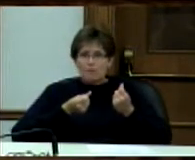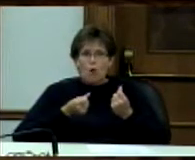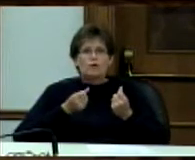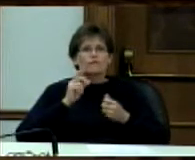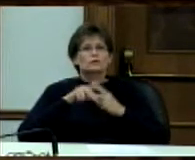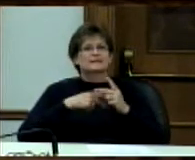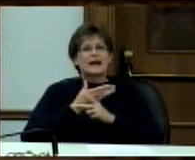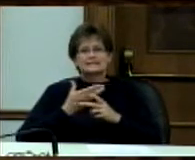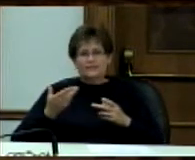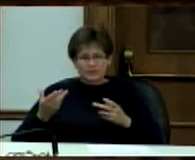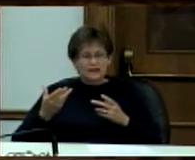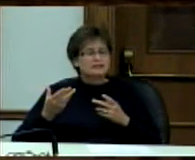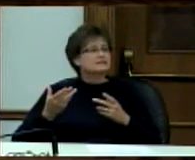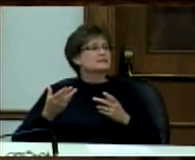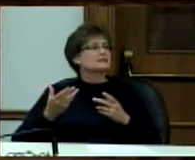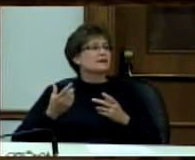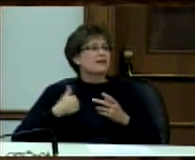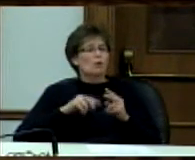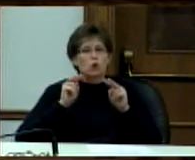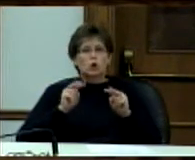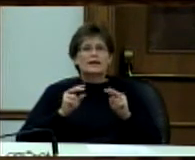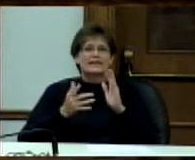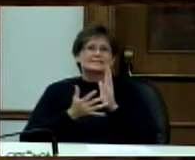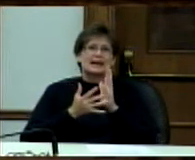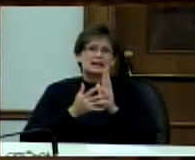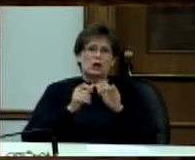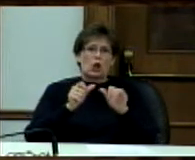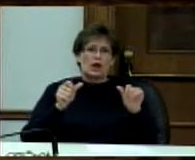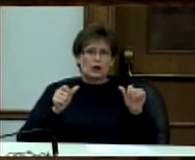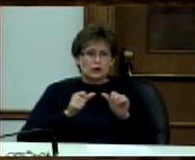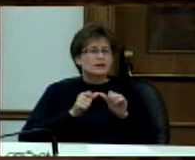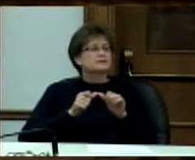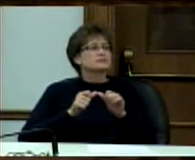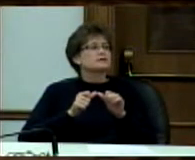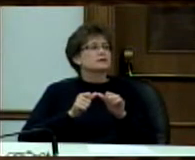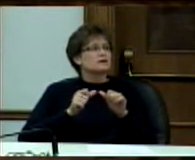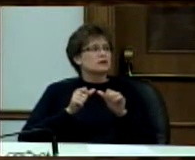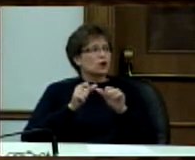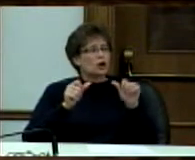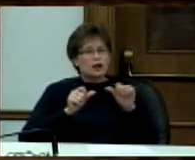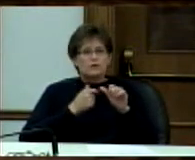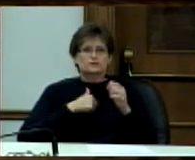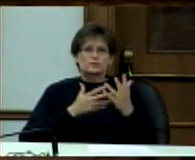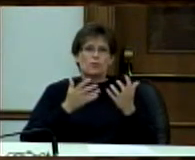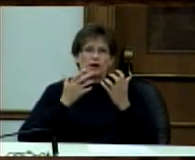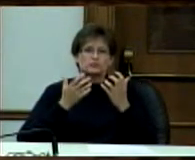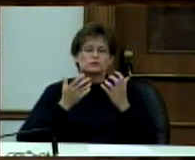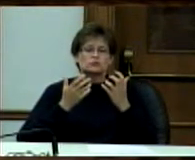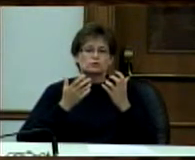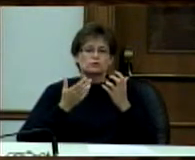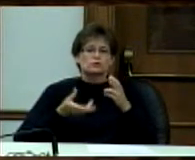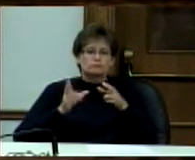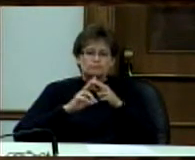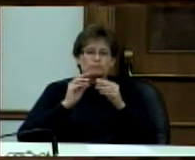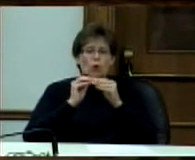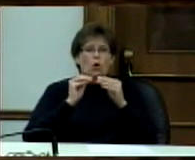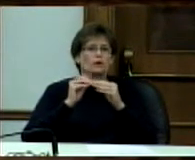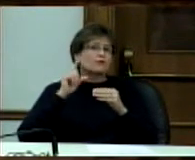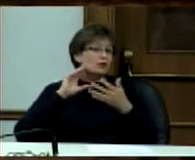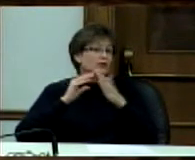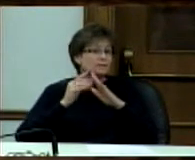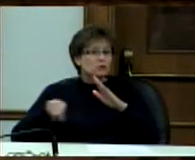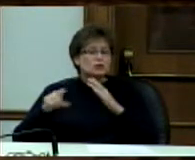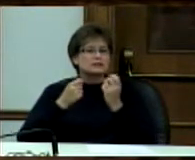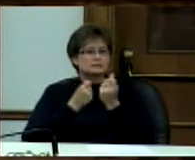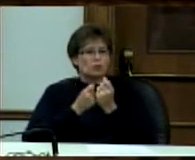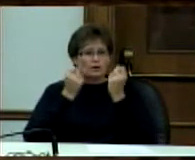automotive, those types of things are the areas that we are looking, those technical areas are areas that we are looking to increase support of, and we have heard from